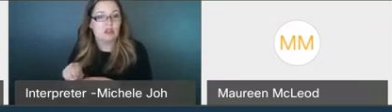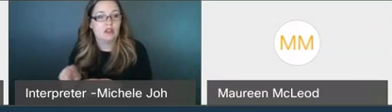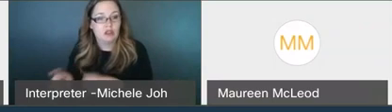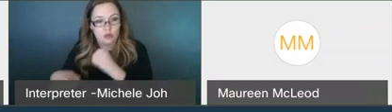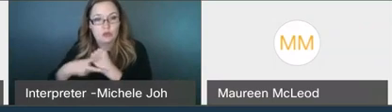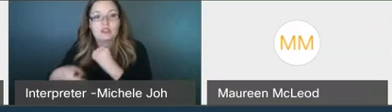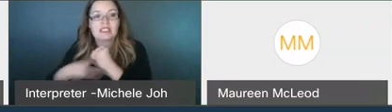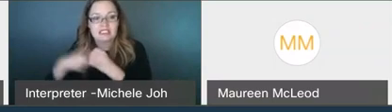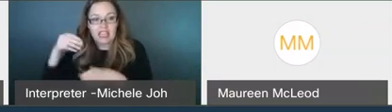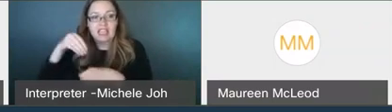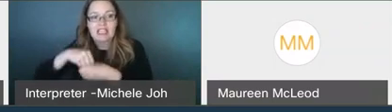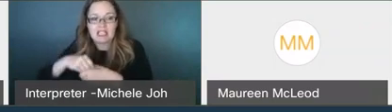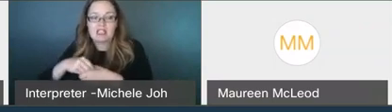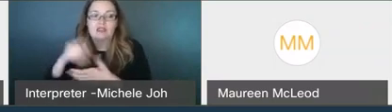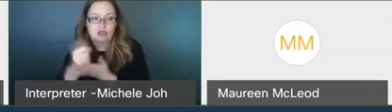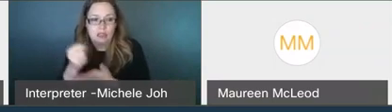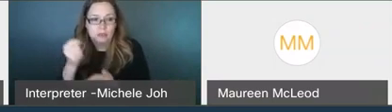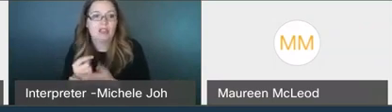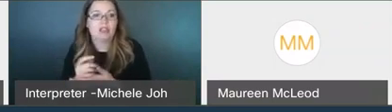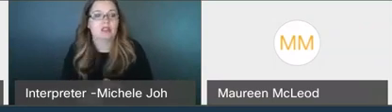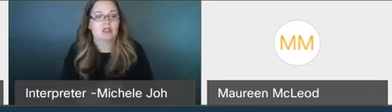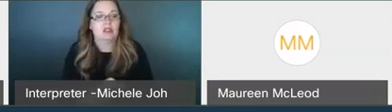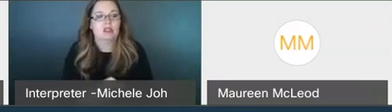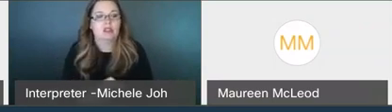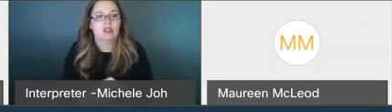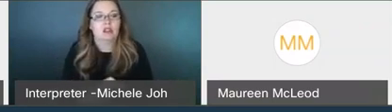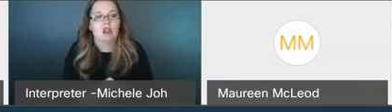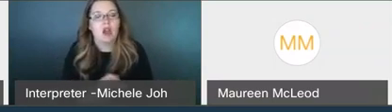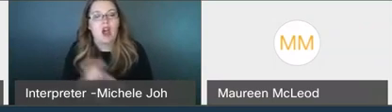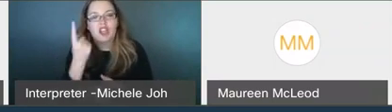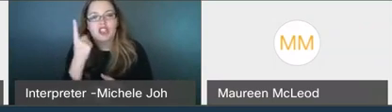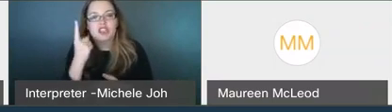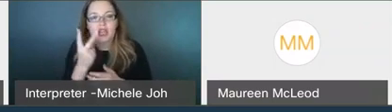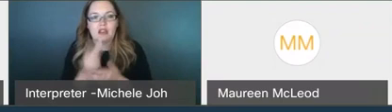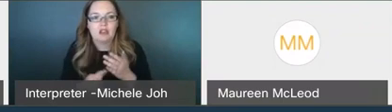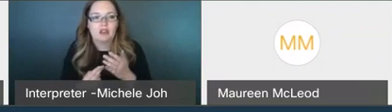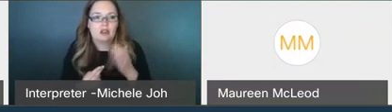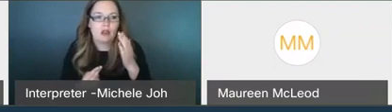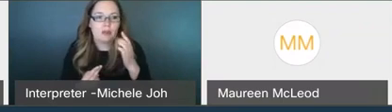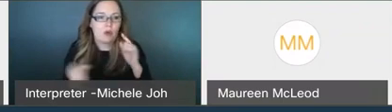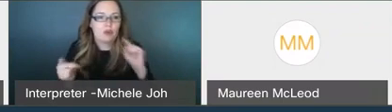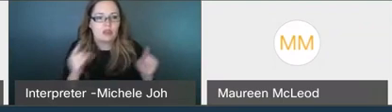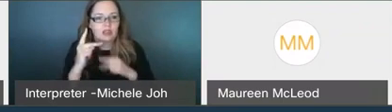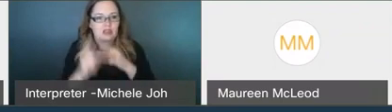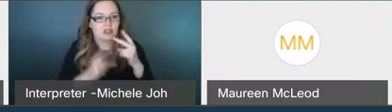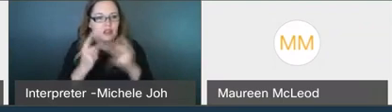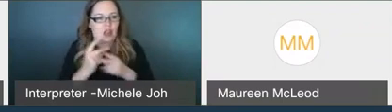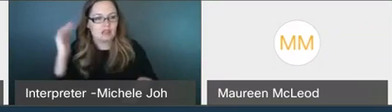Methadone appeared to be superior to buprenorphine for treatment and retention, but they both suppress illicit opioid use.